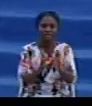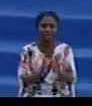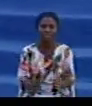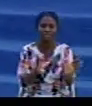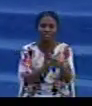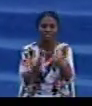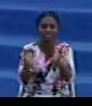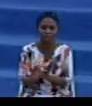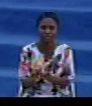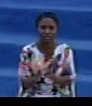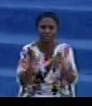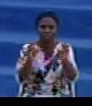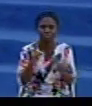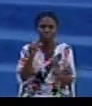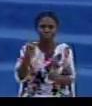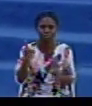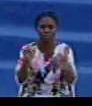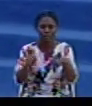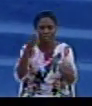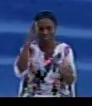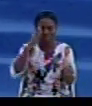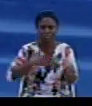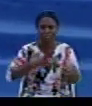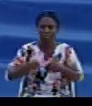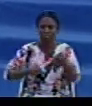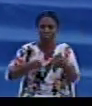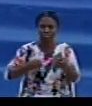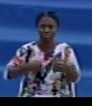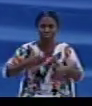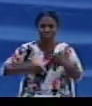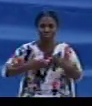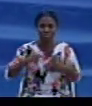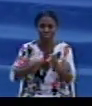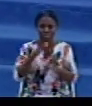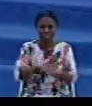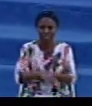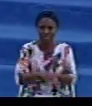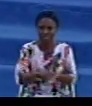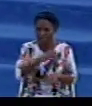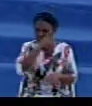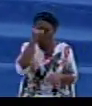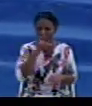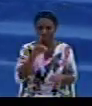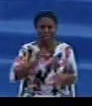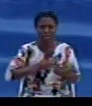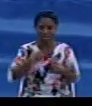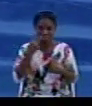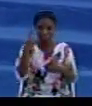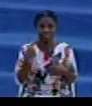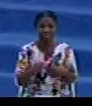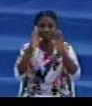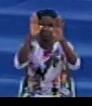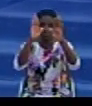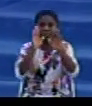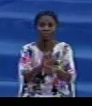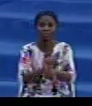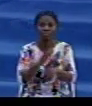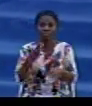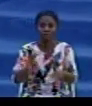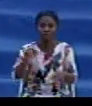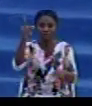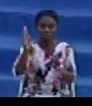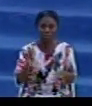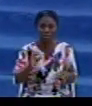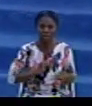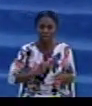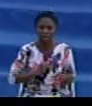one can tell my joy this evening because truly I've seen the miracle of God. I woke up on